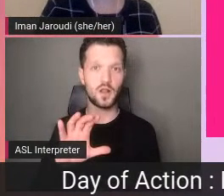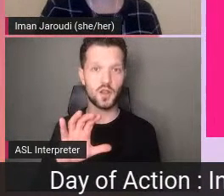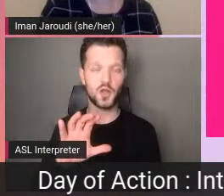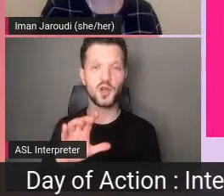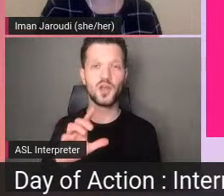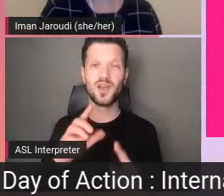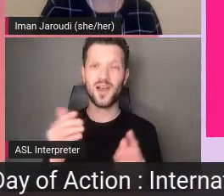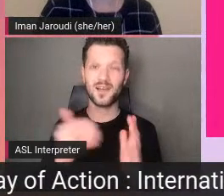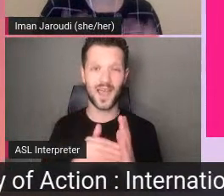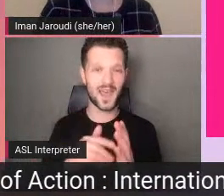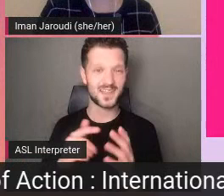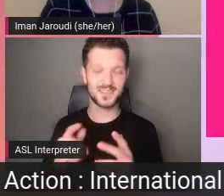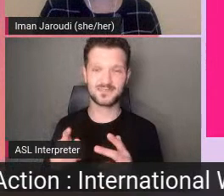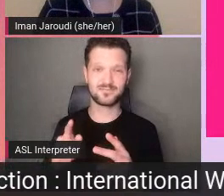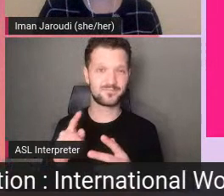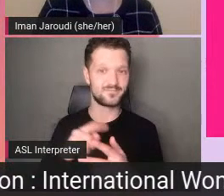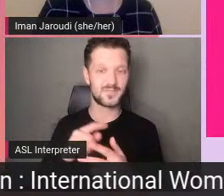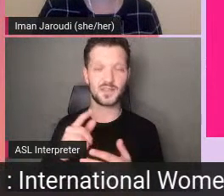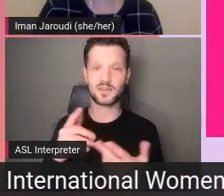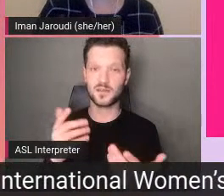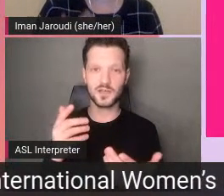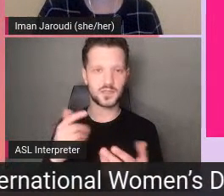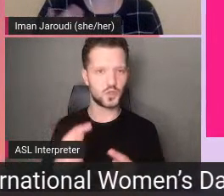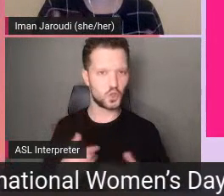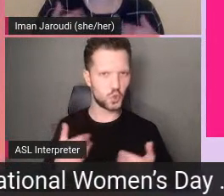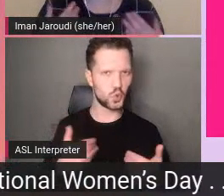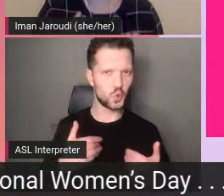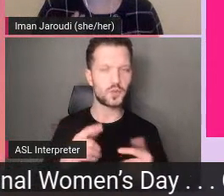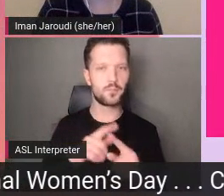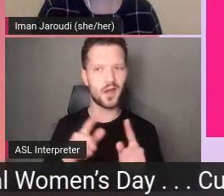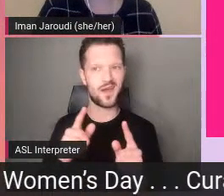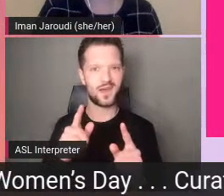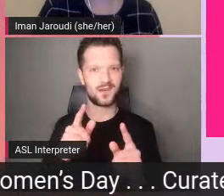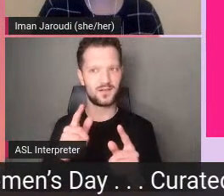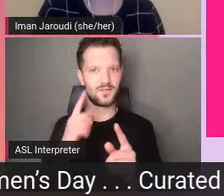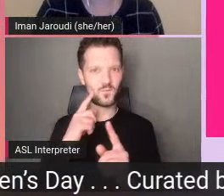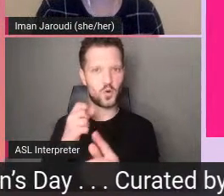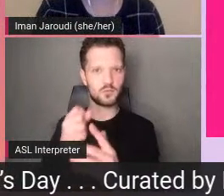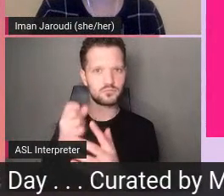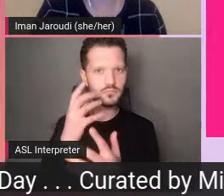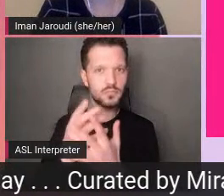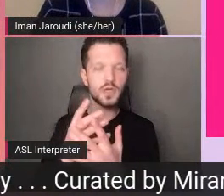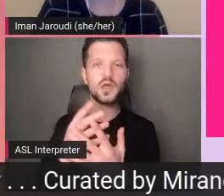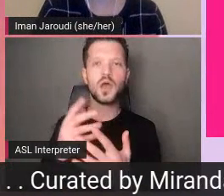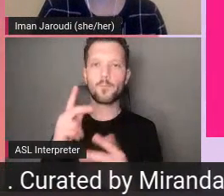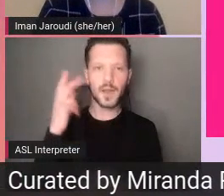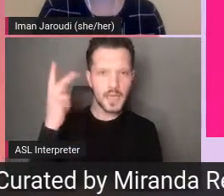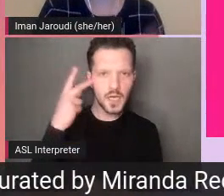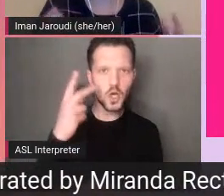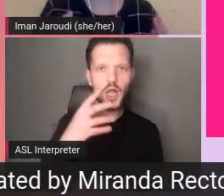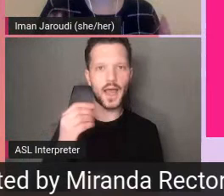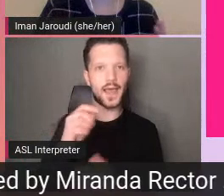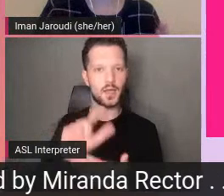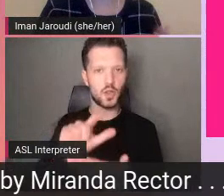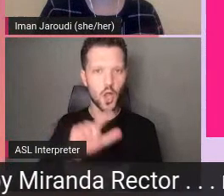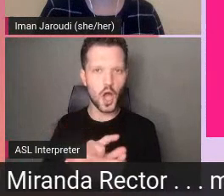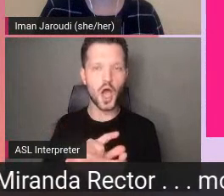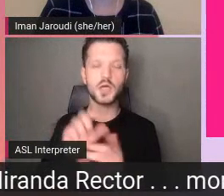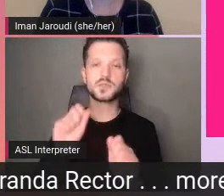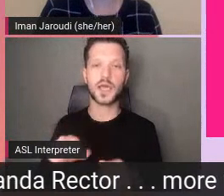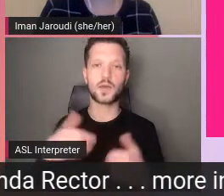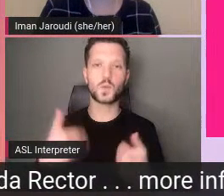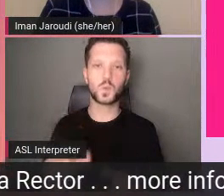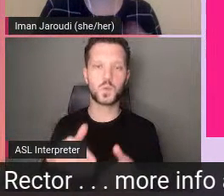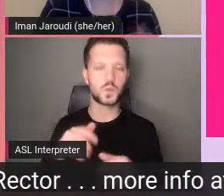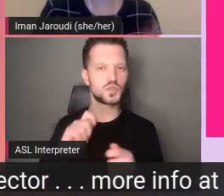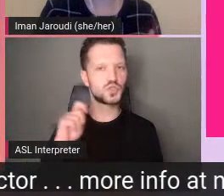critical area in which advocacy, and especially legislative advocacy and political advocacy, can make a huge difference